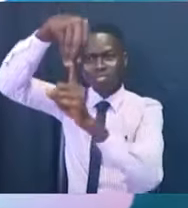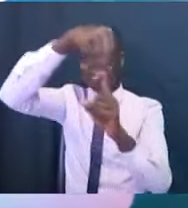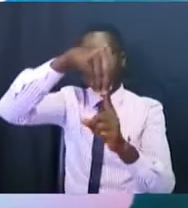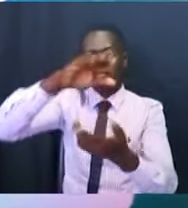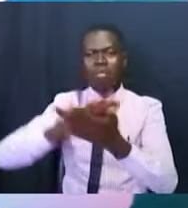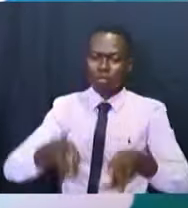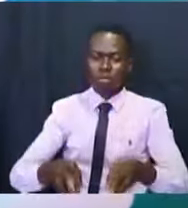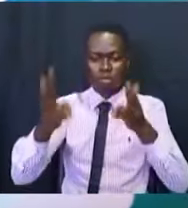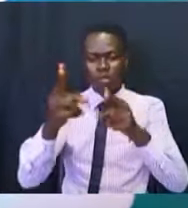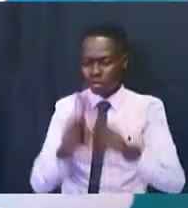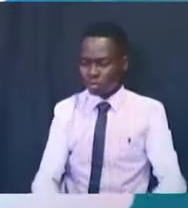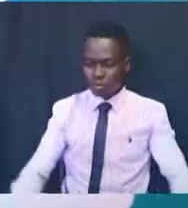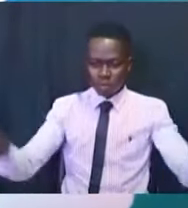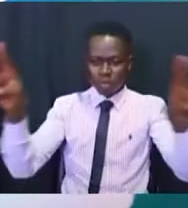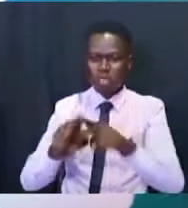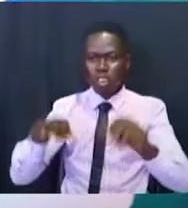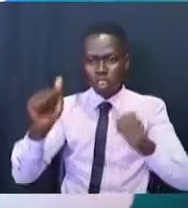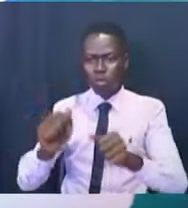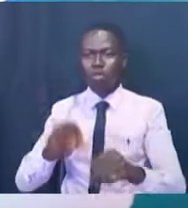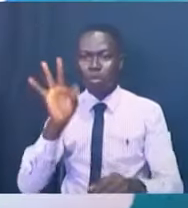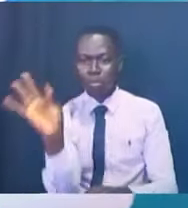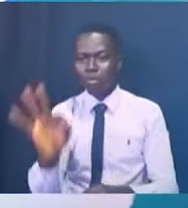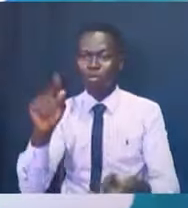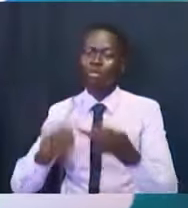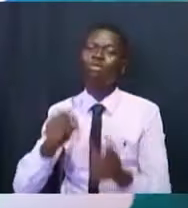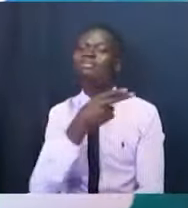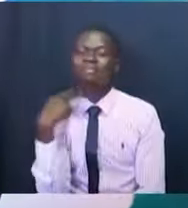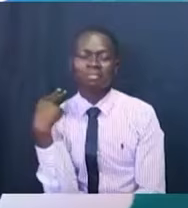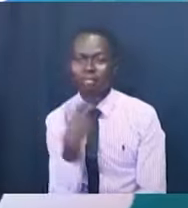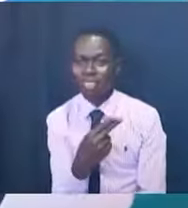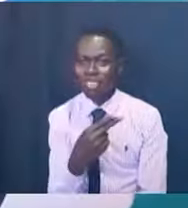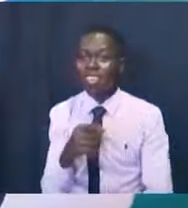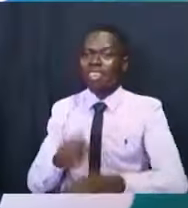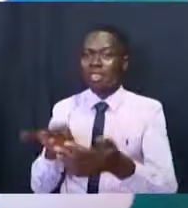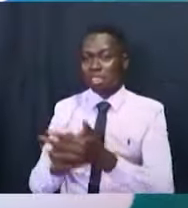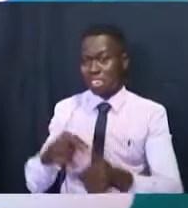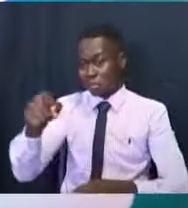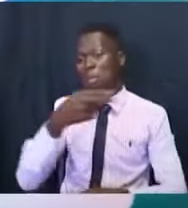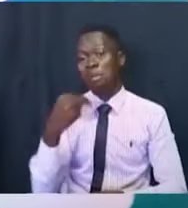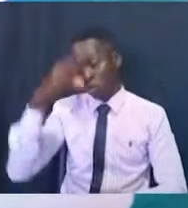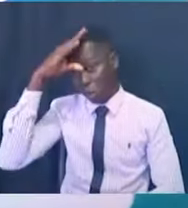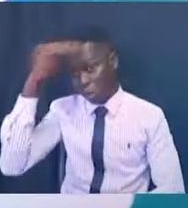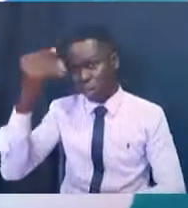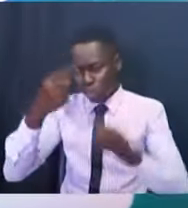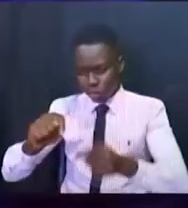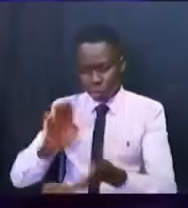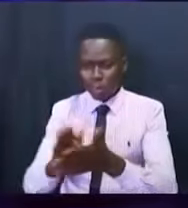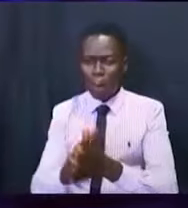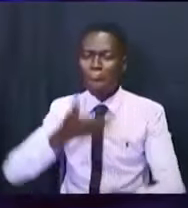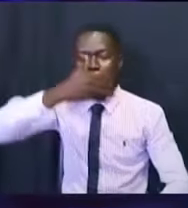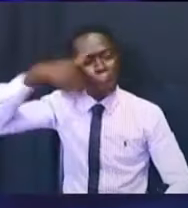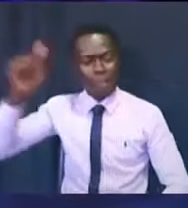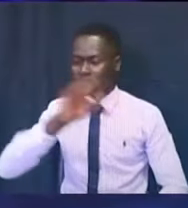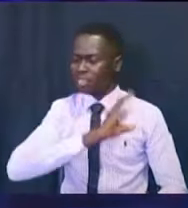higher standards that I will pastor the pastors when pastors meet. And when we were boys, I tried to be the best Christian among them.